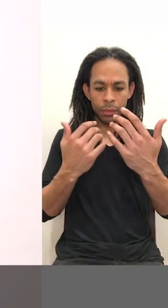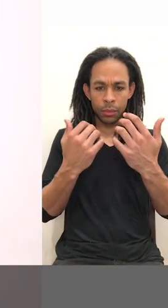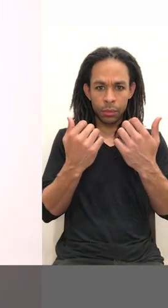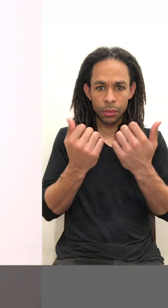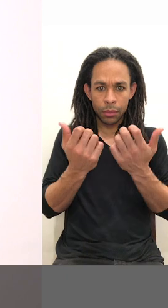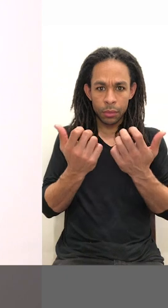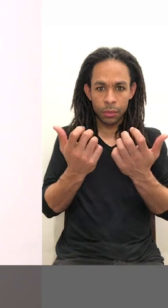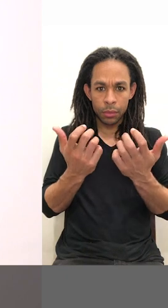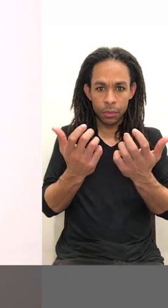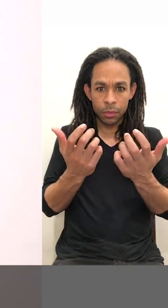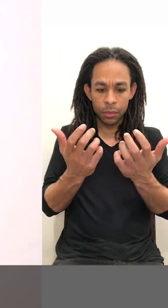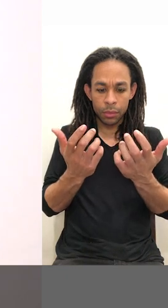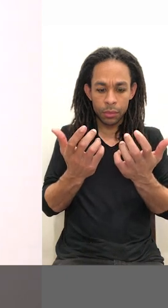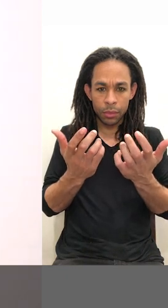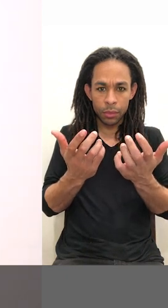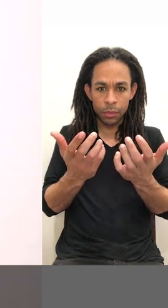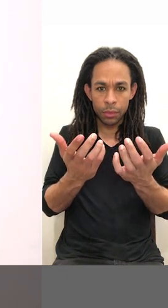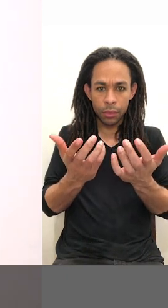hands